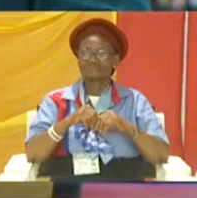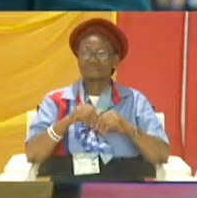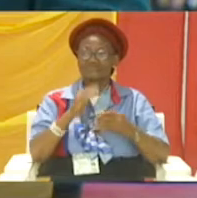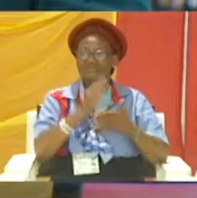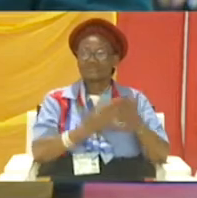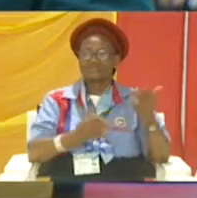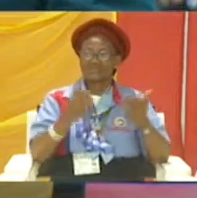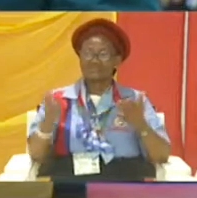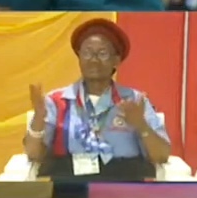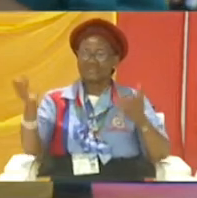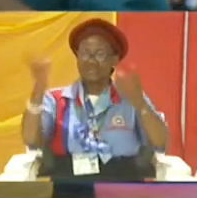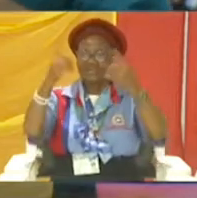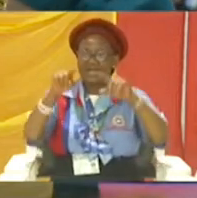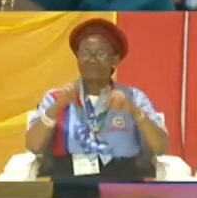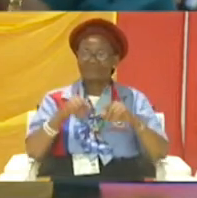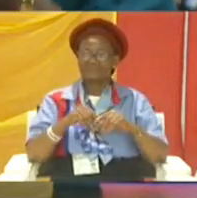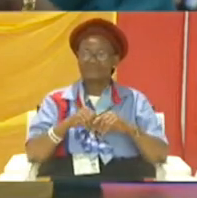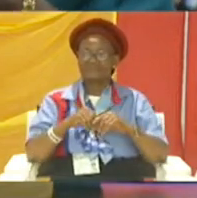Something happened.